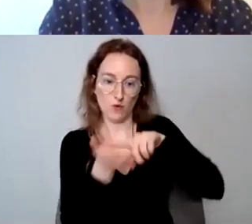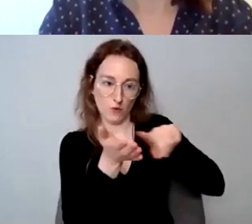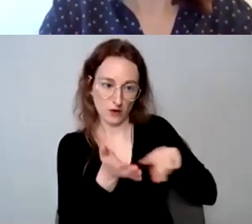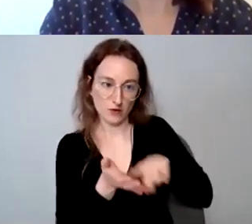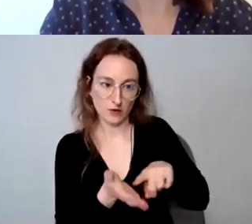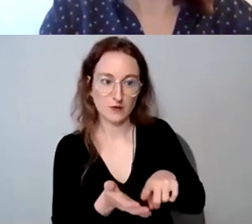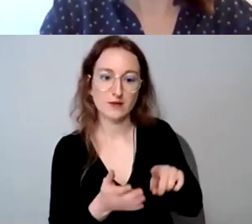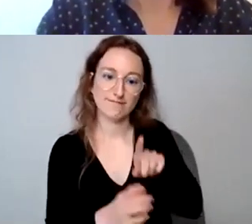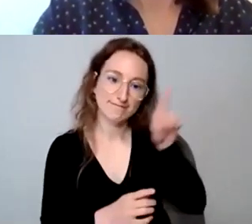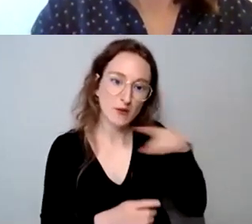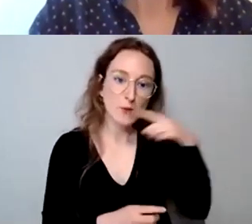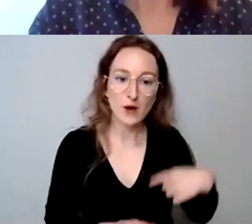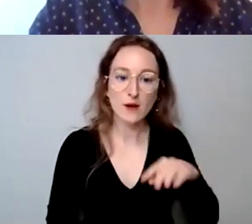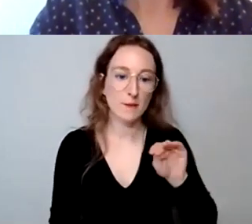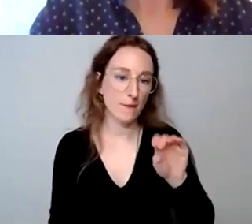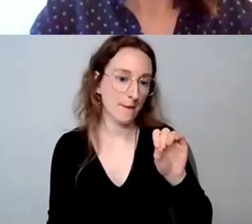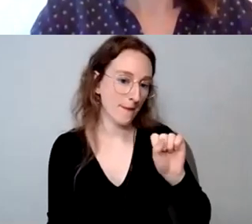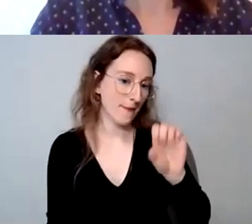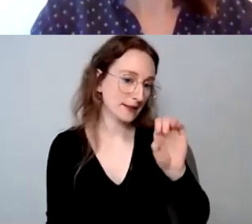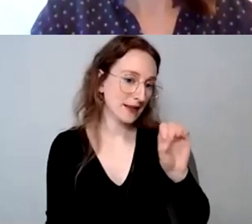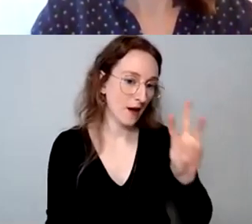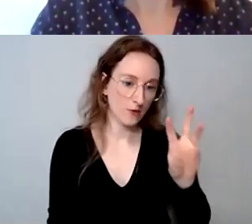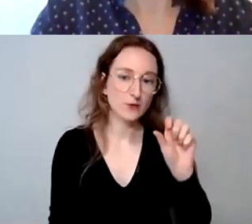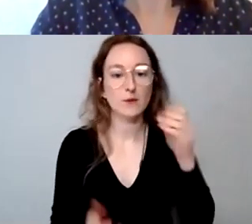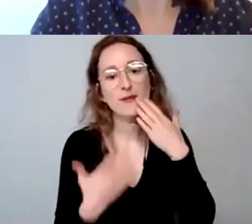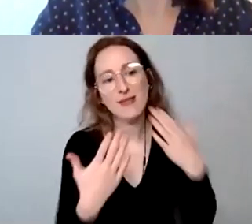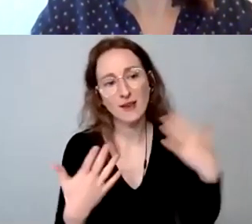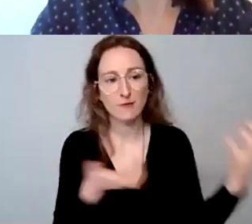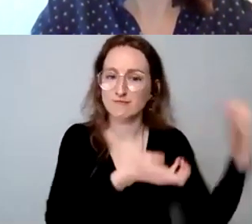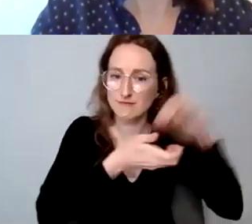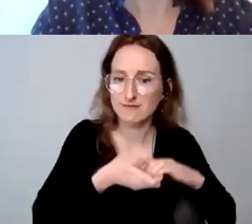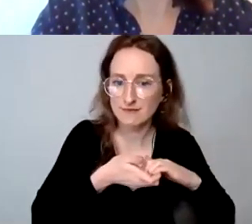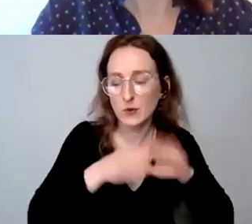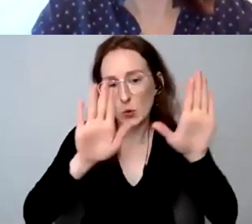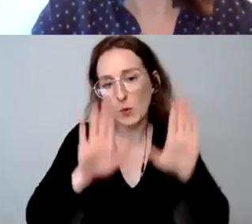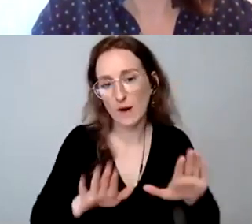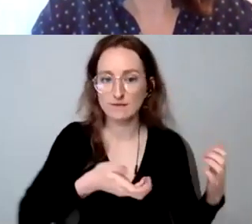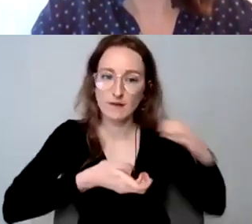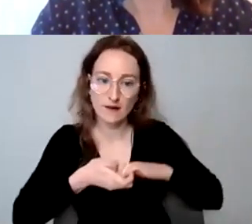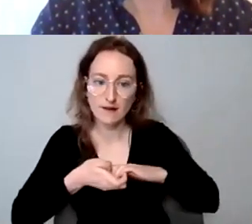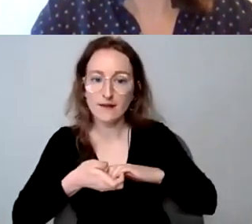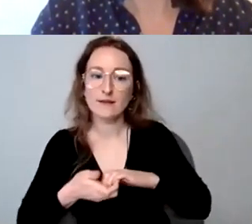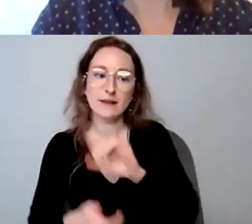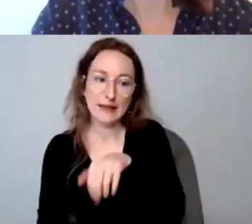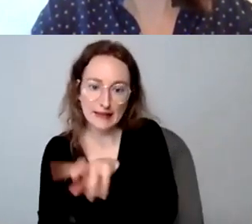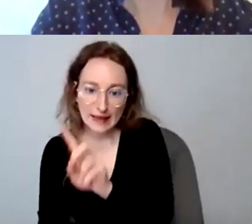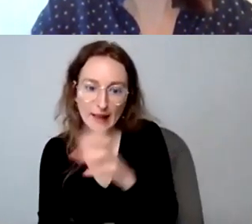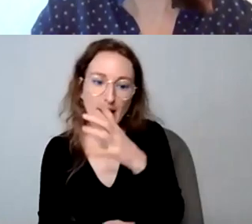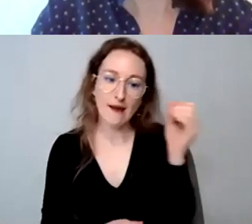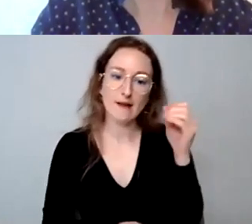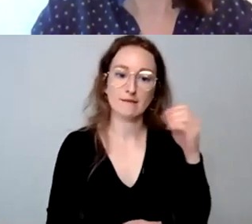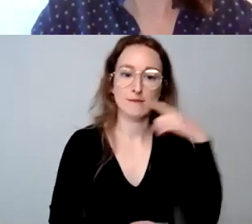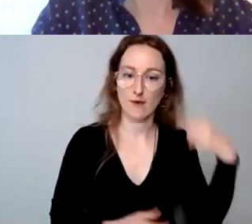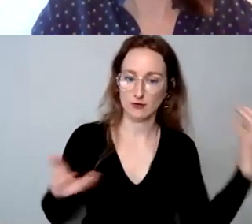in Moscow. So thank you. And it's really great example of collaboration between Indiana University and Higher School of Economics in